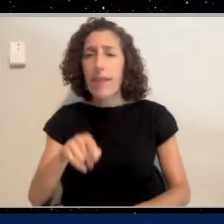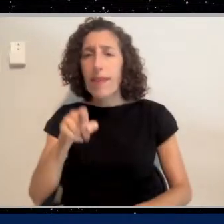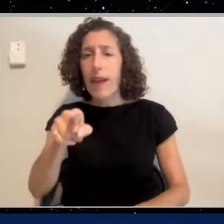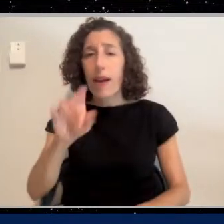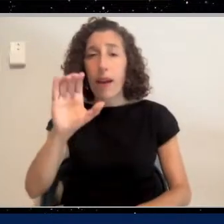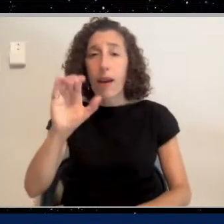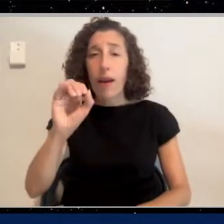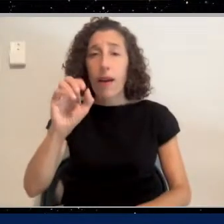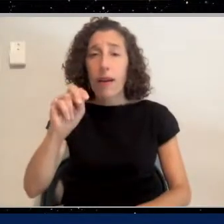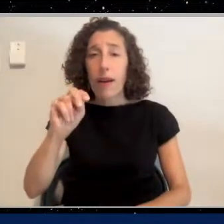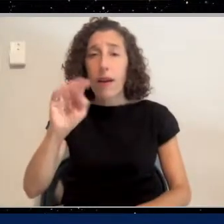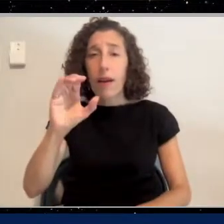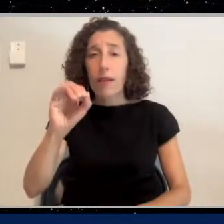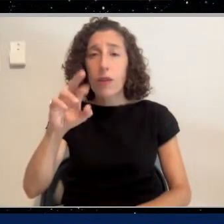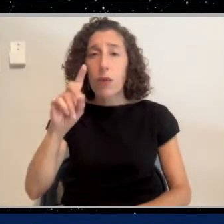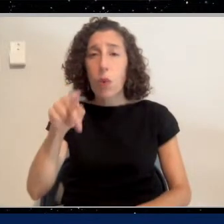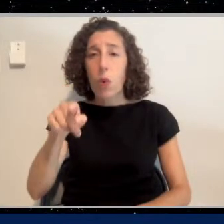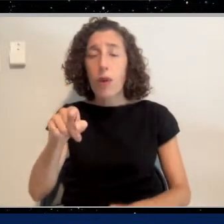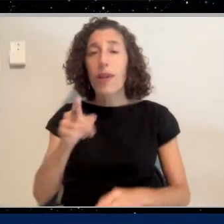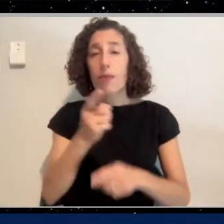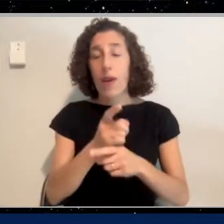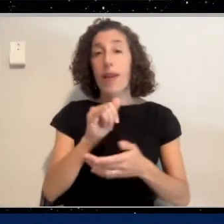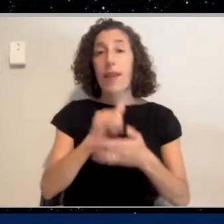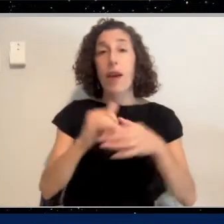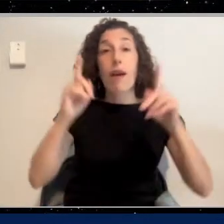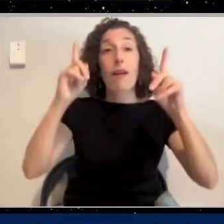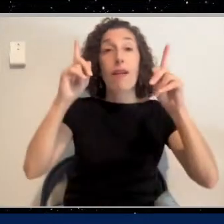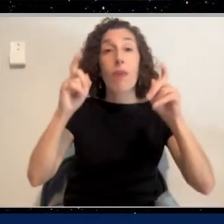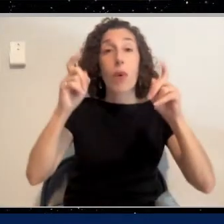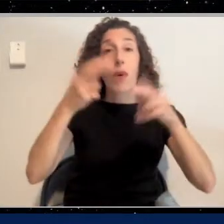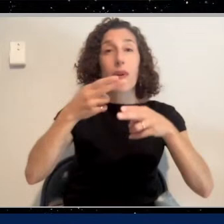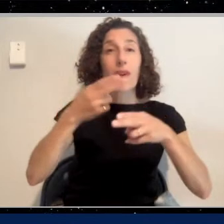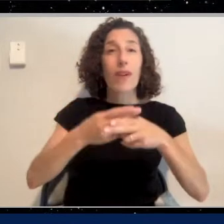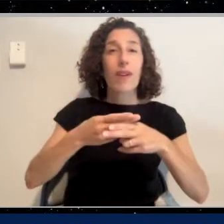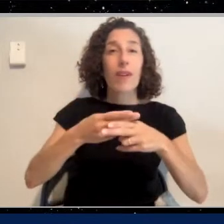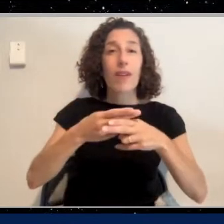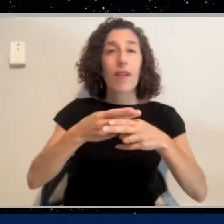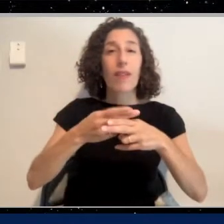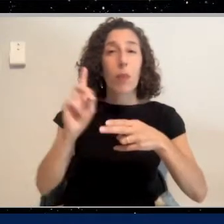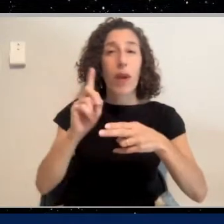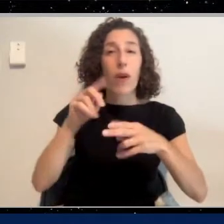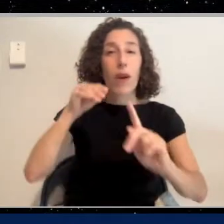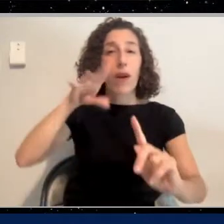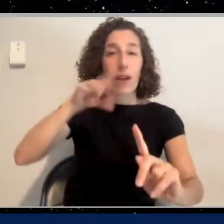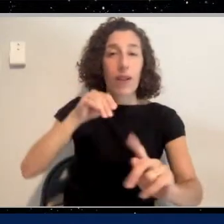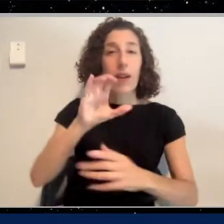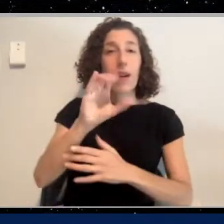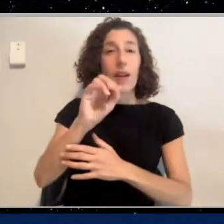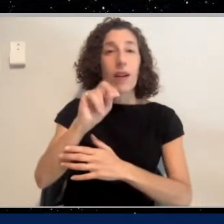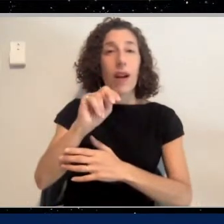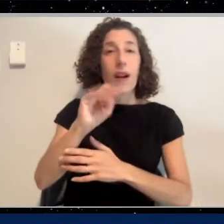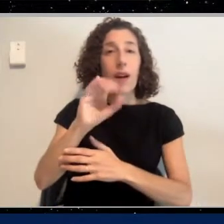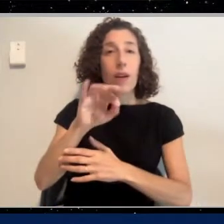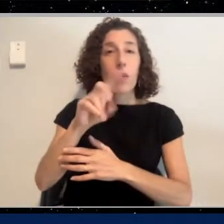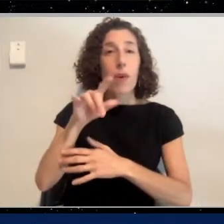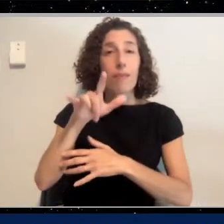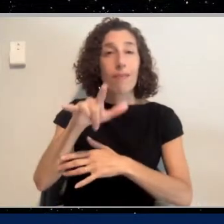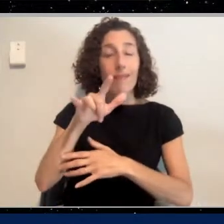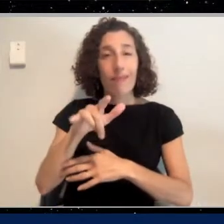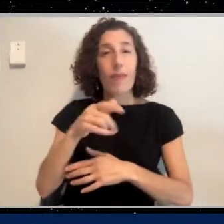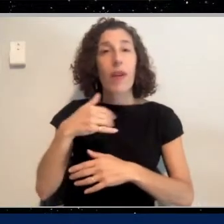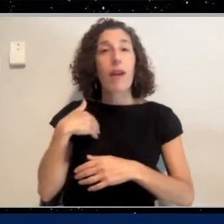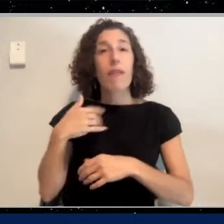So we have another program called Early Morning Openings, which are for individuals with